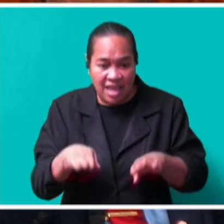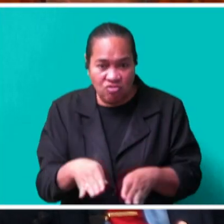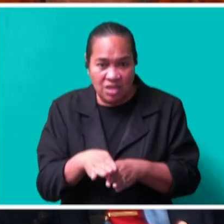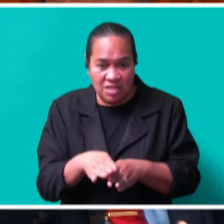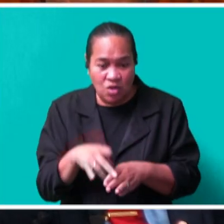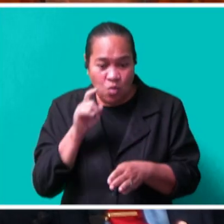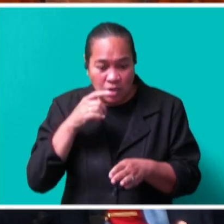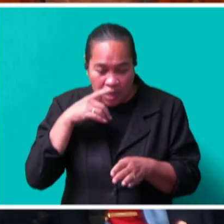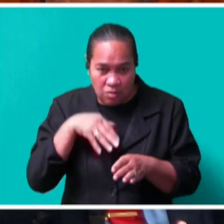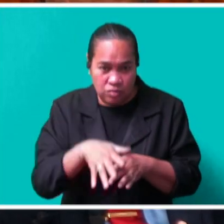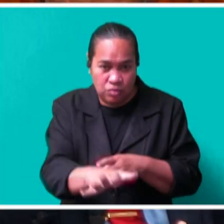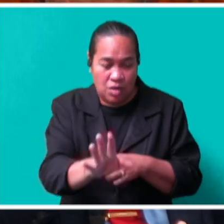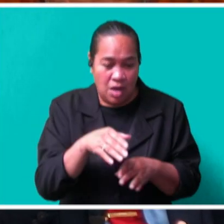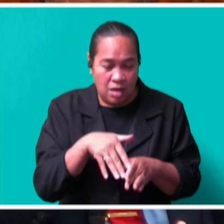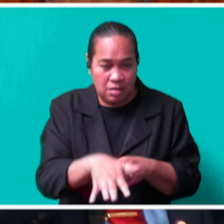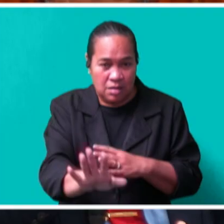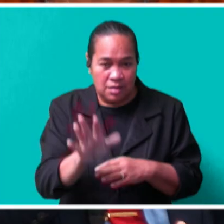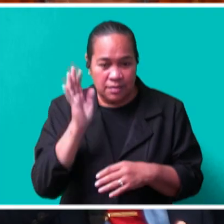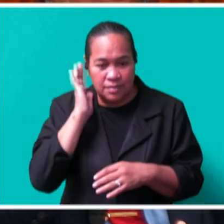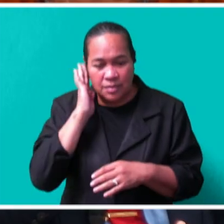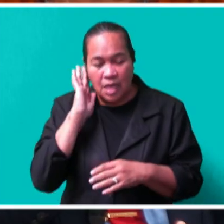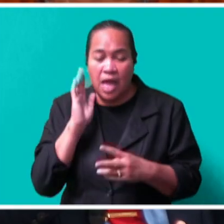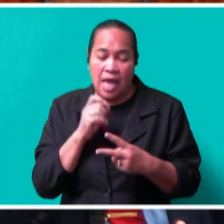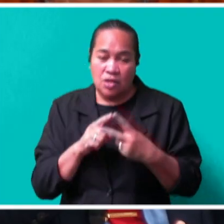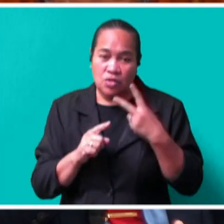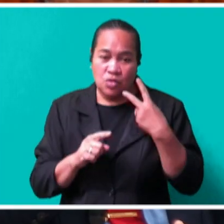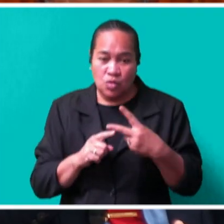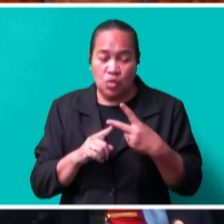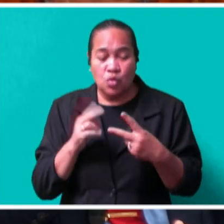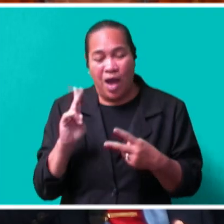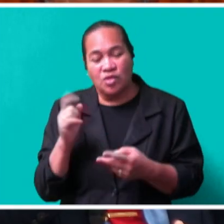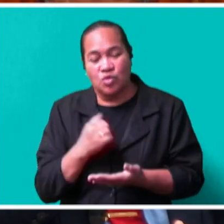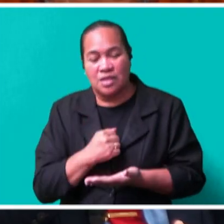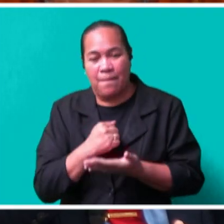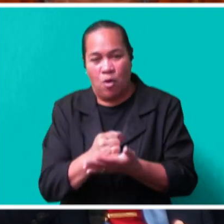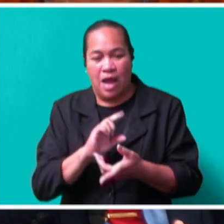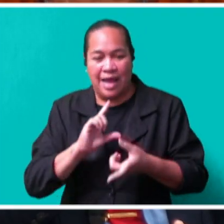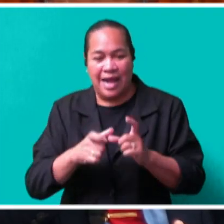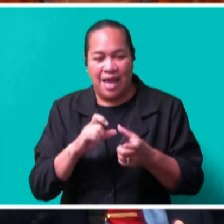gray-green engineering solutions. Output 2, support to climate